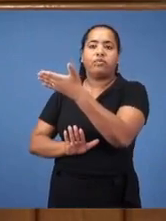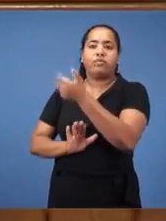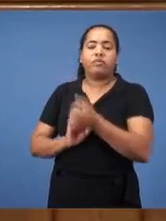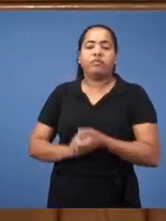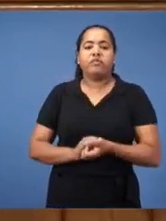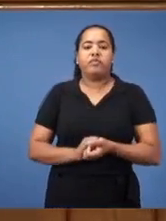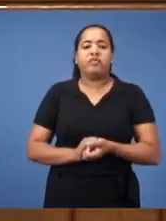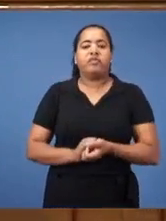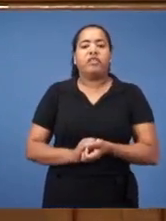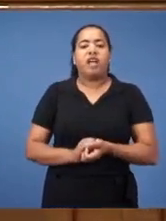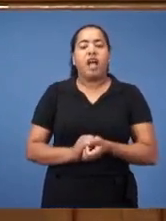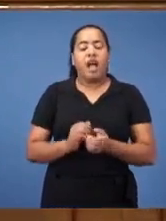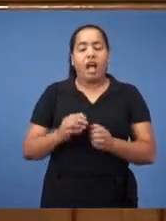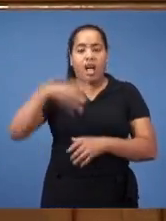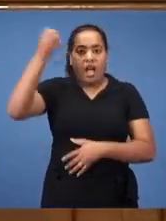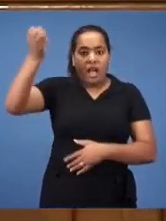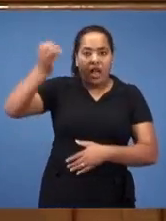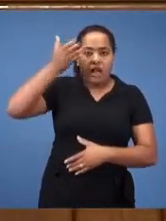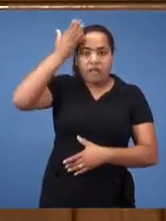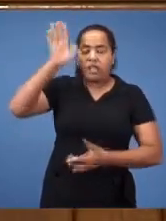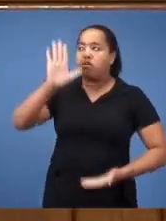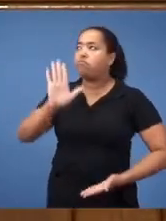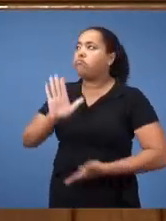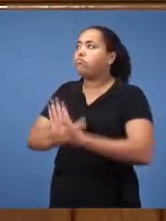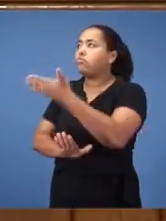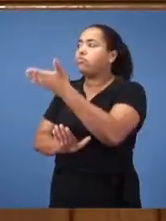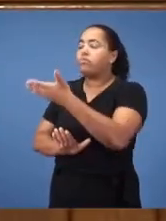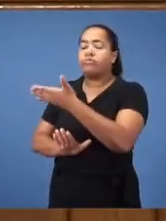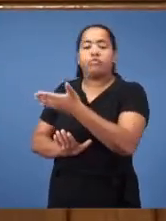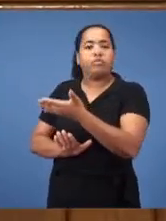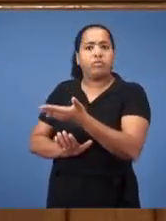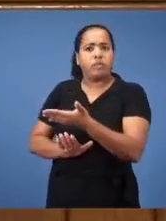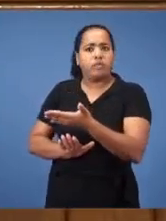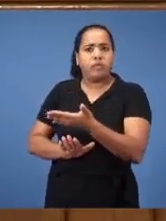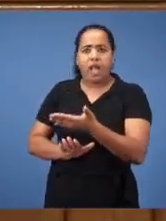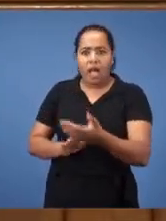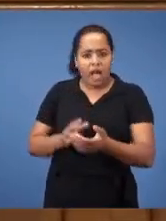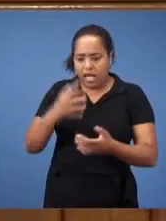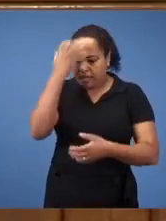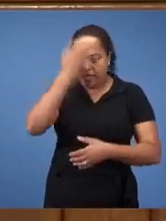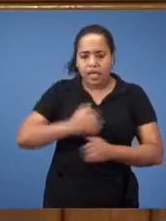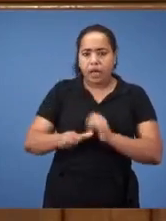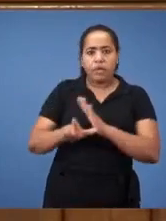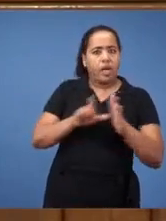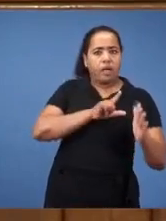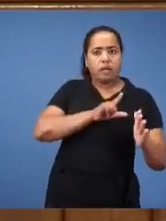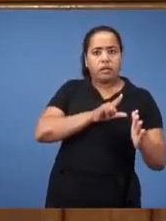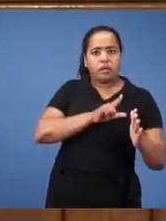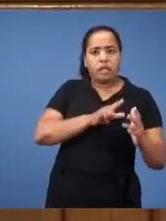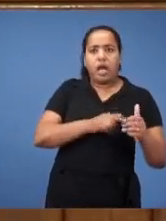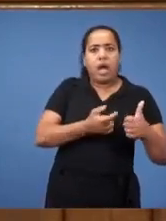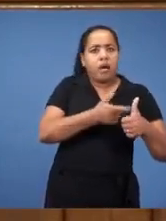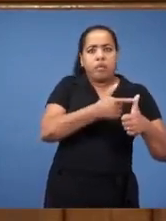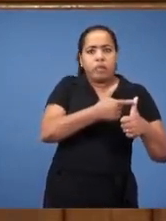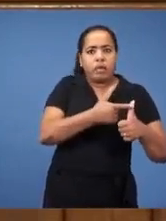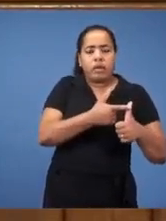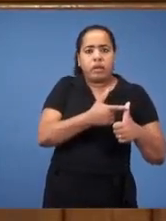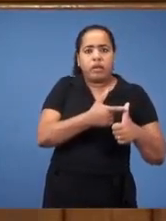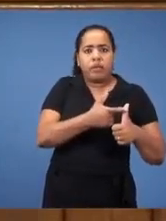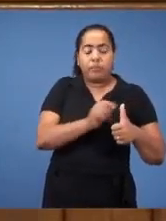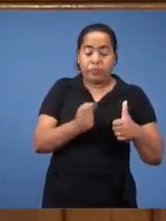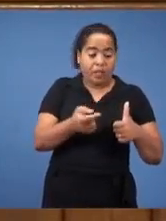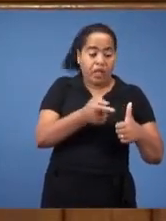revelation for the church to proclaim. And now the final revelation for the church to depart, much more serious than the first one. Because the first